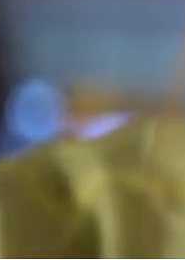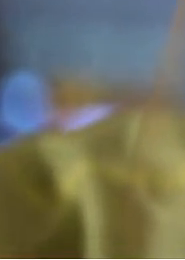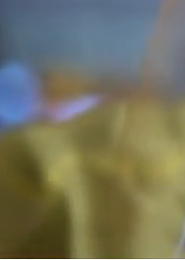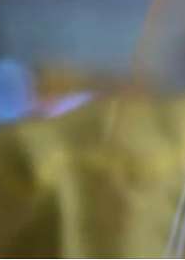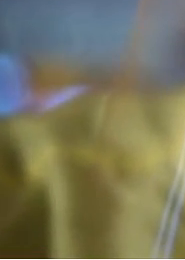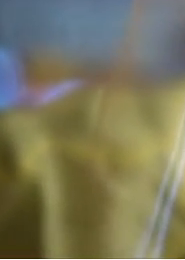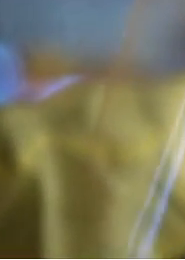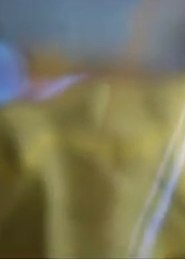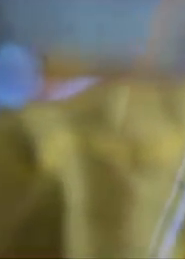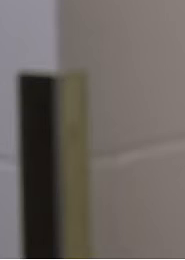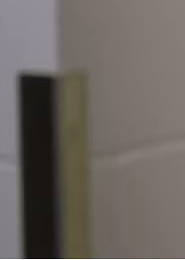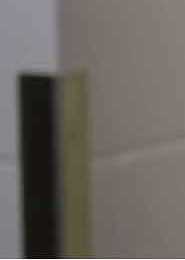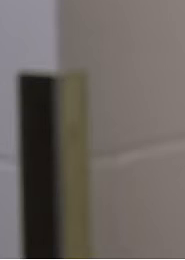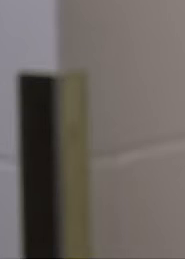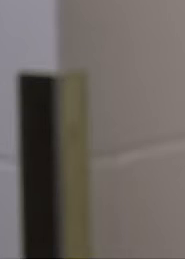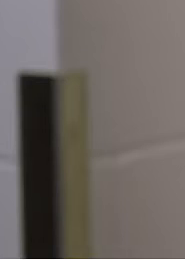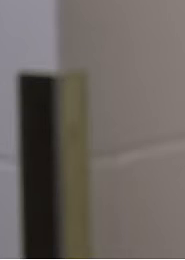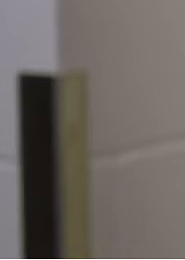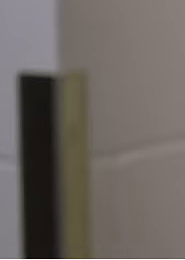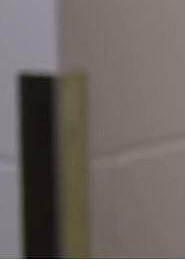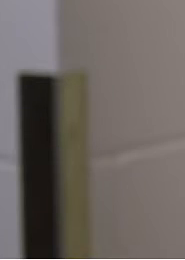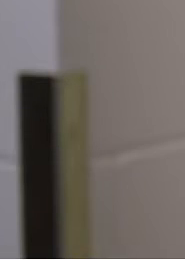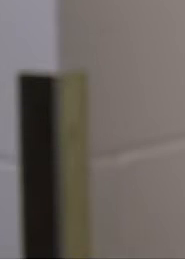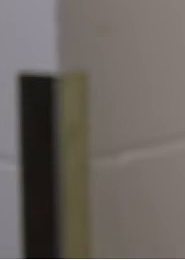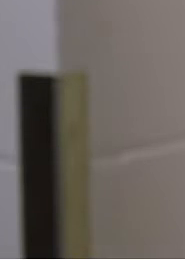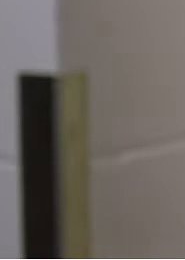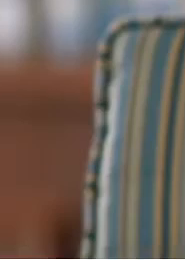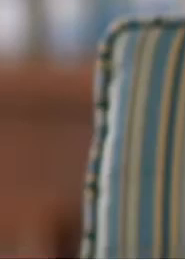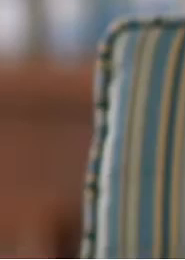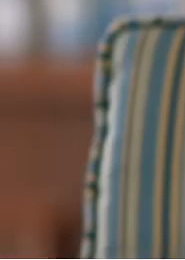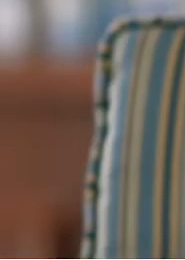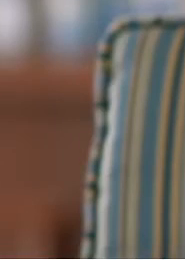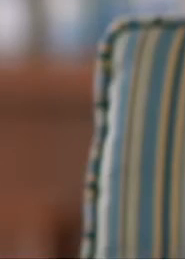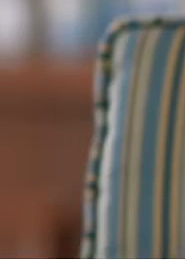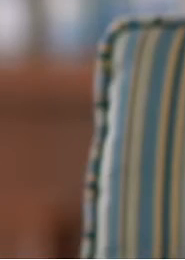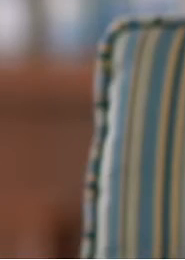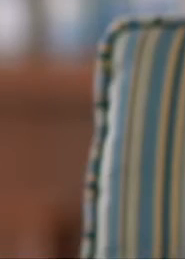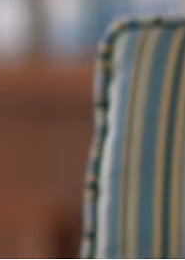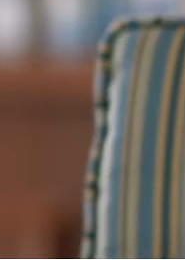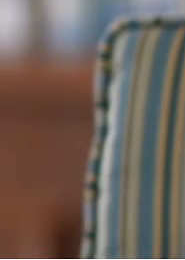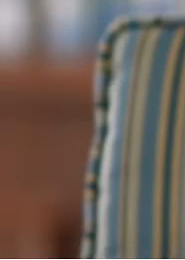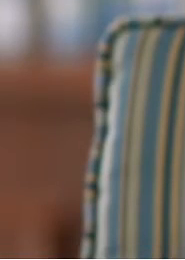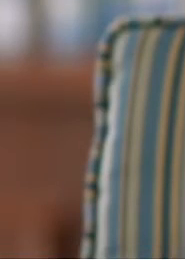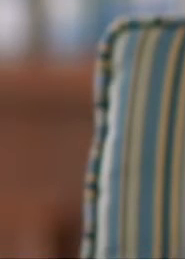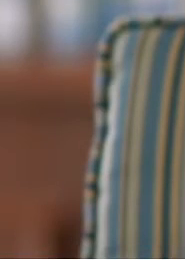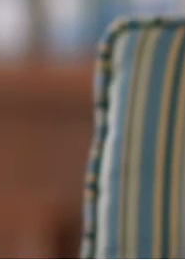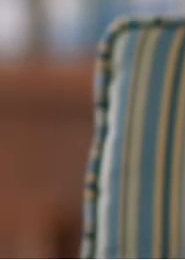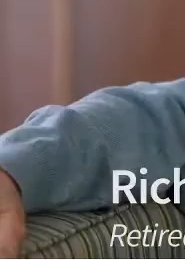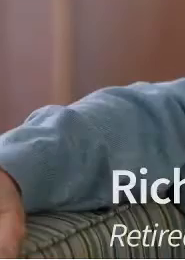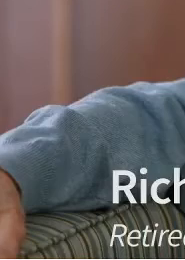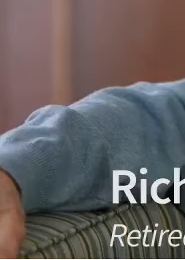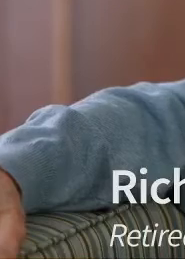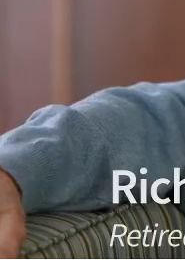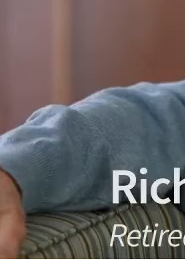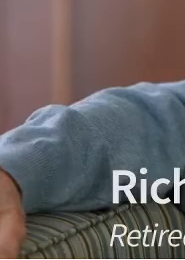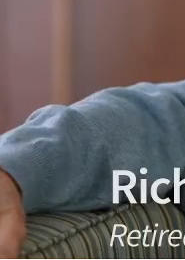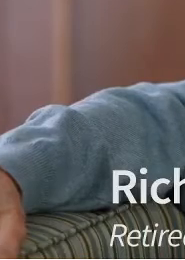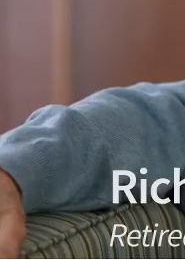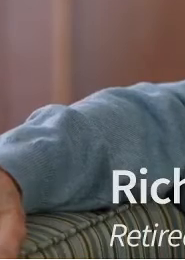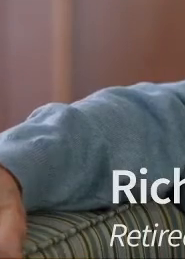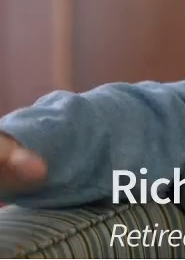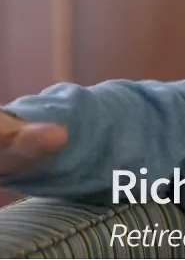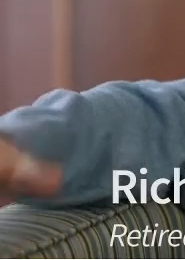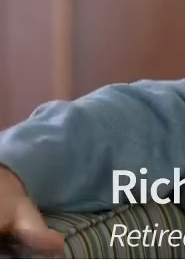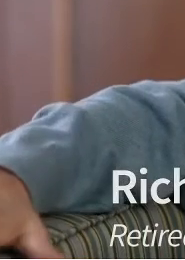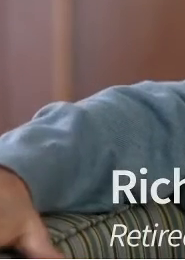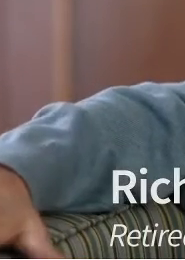myself, protect my coworkers, and protect the patients that I do see. We all get vaccinated, we'd be better off. Not only important,